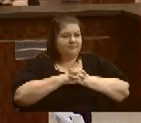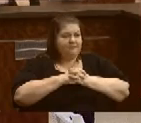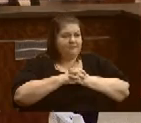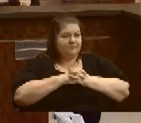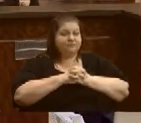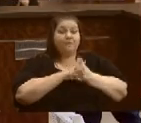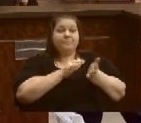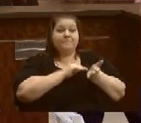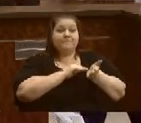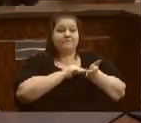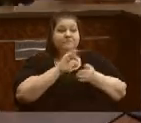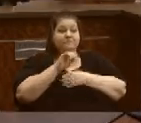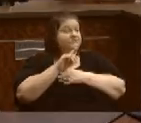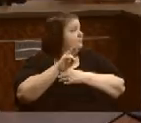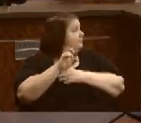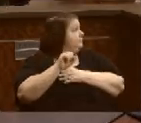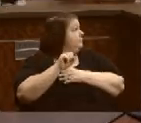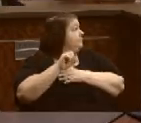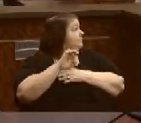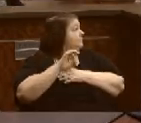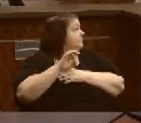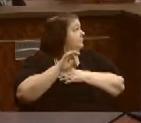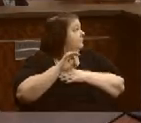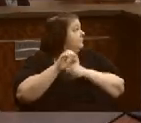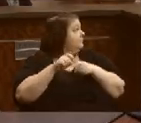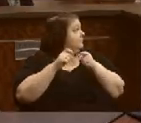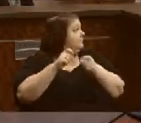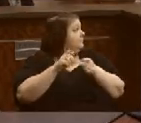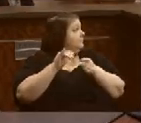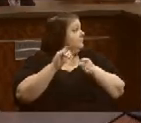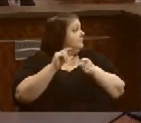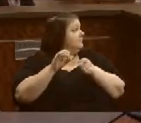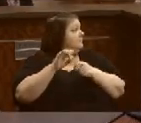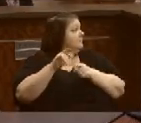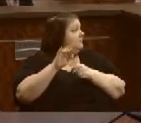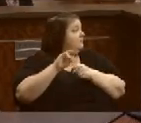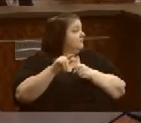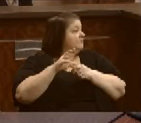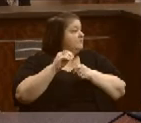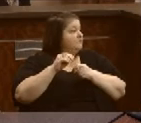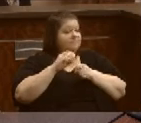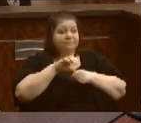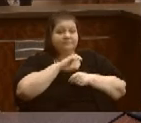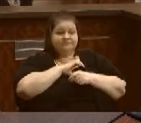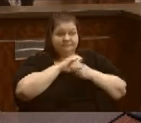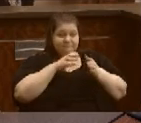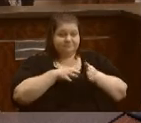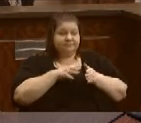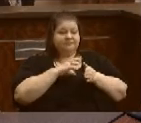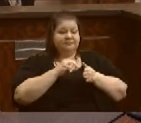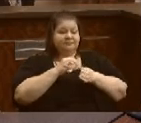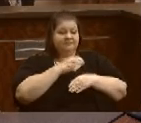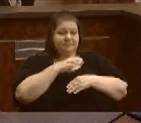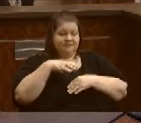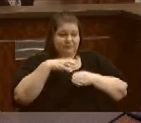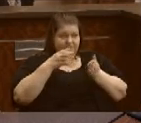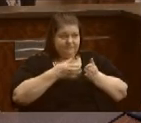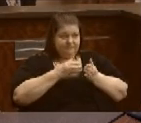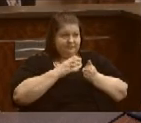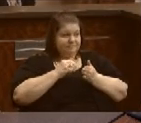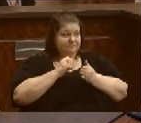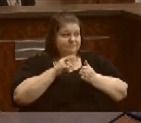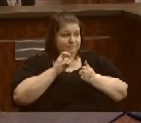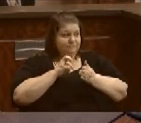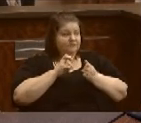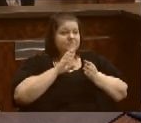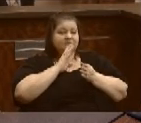Dr. Flores, on behalf of the city of Laurel and the citizens and the council here, and I'm sure